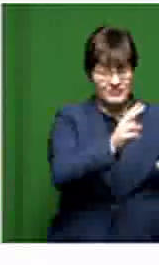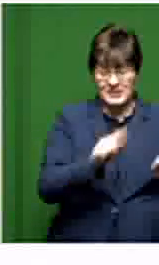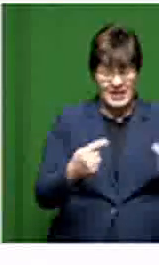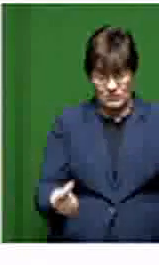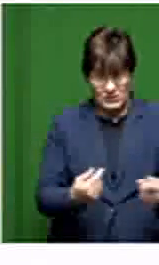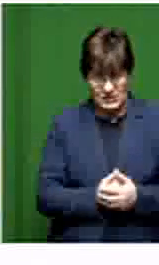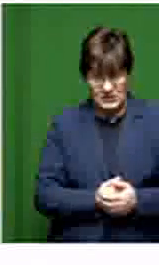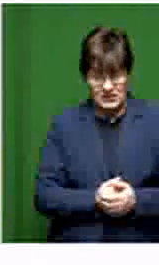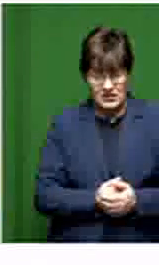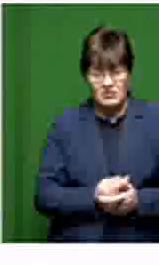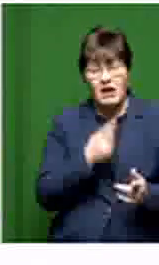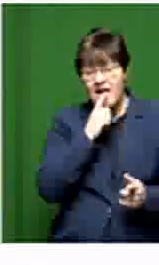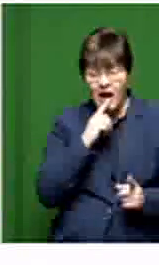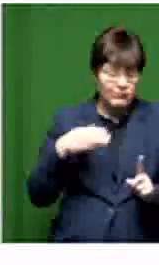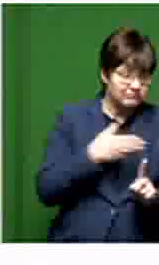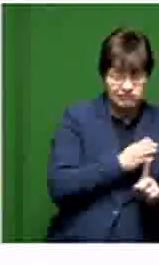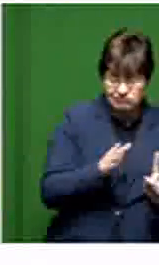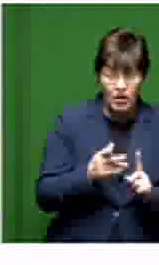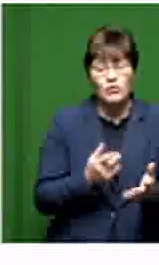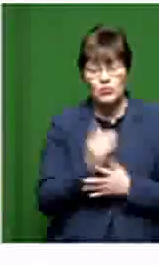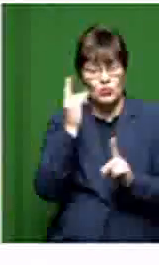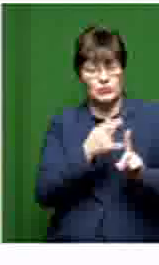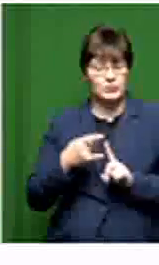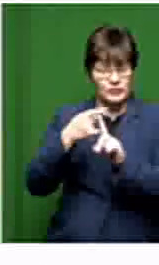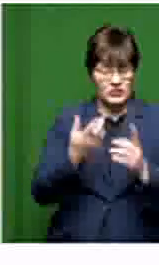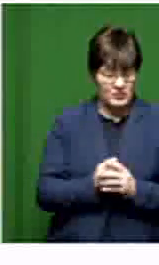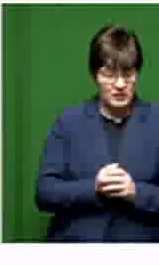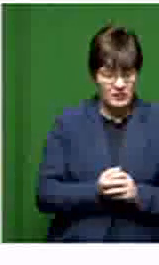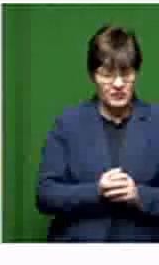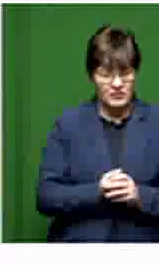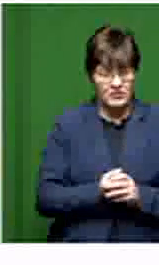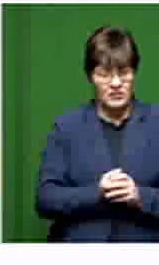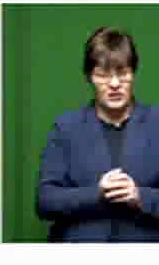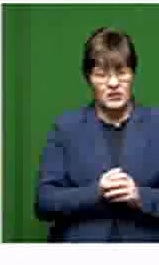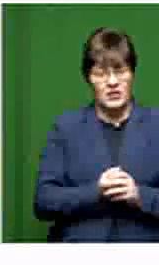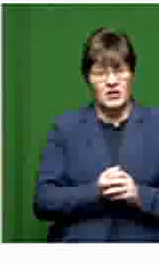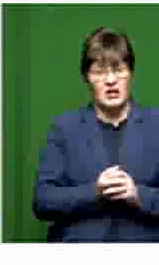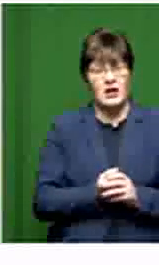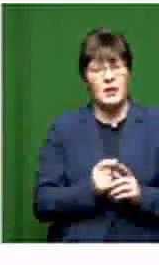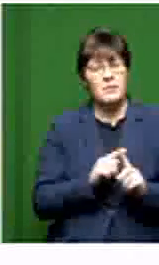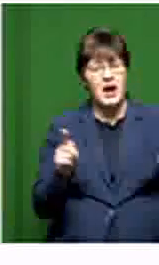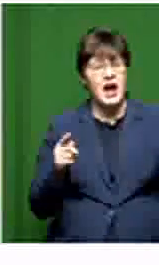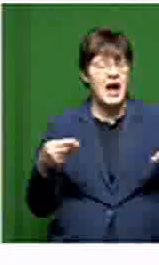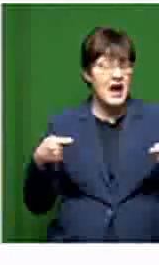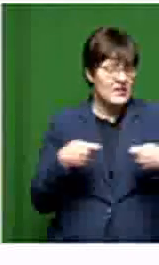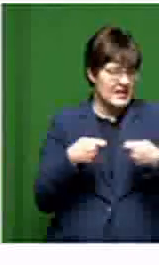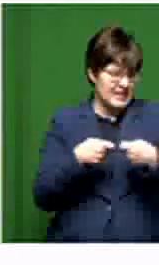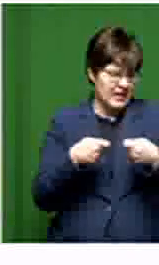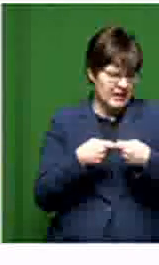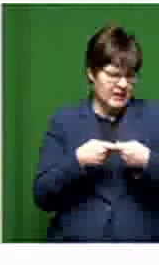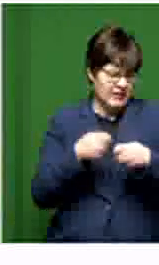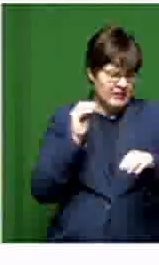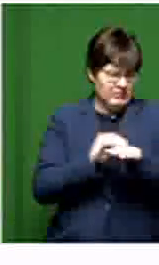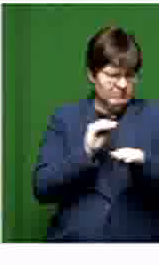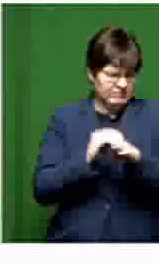and you spoke to how you navigated that space. But surely, the funding, that is a major